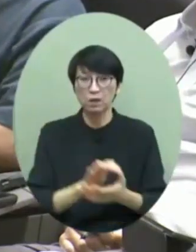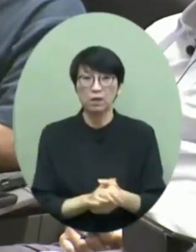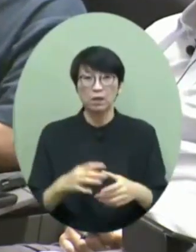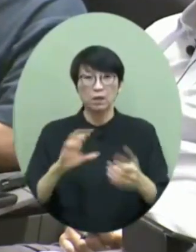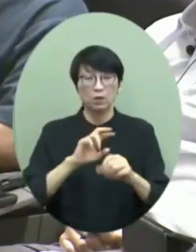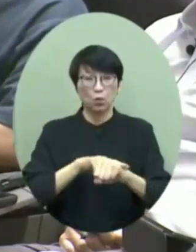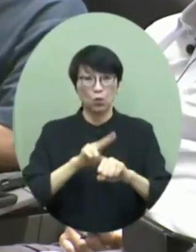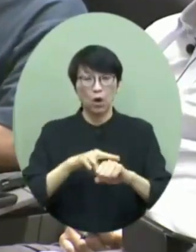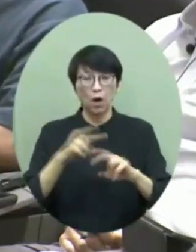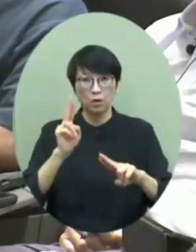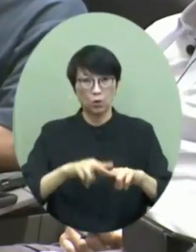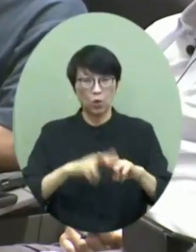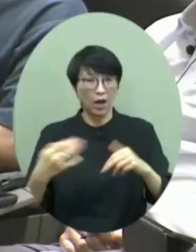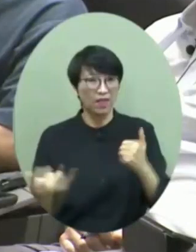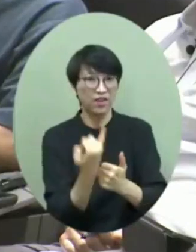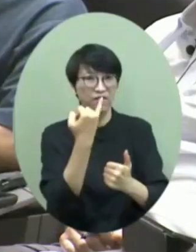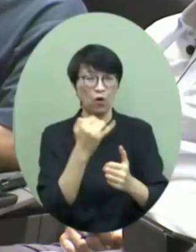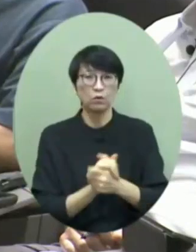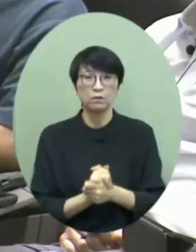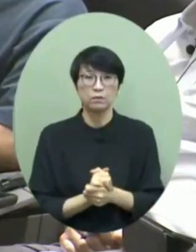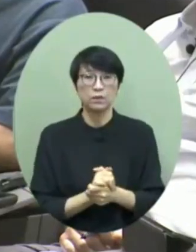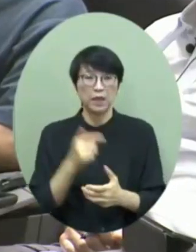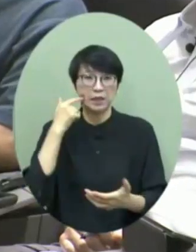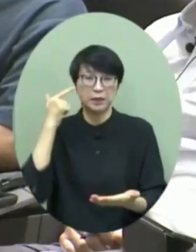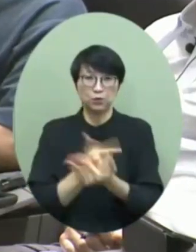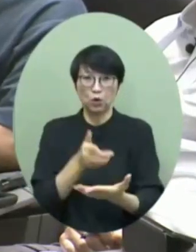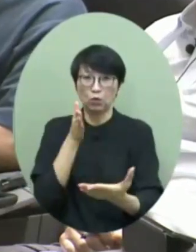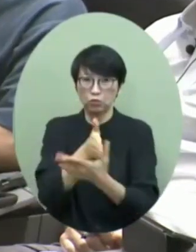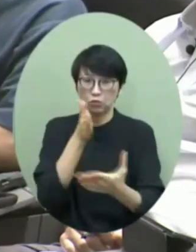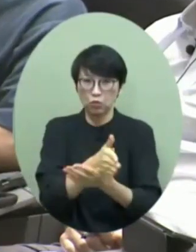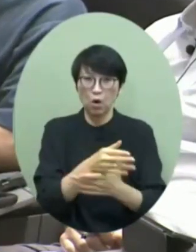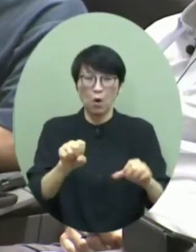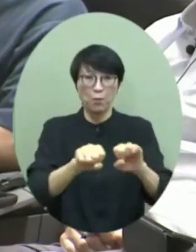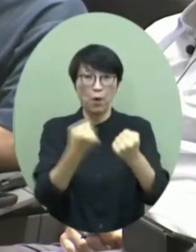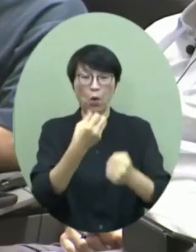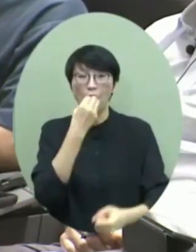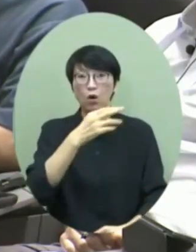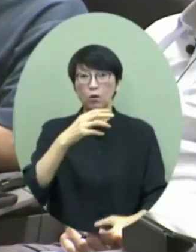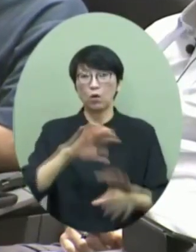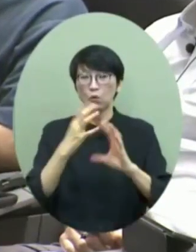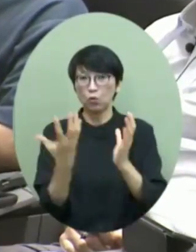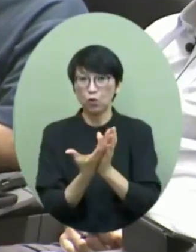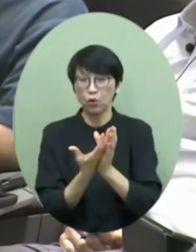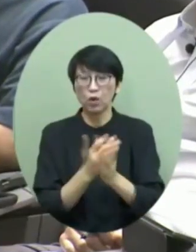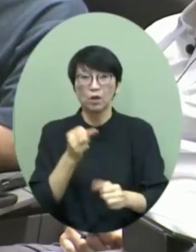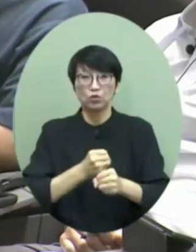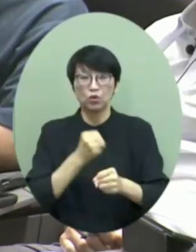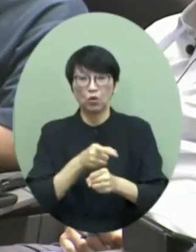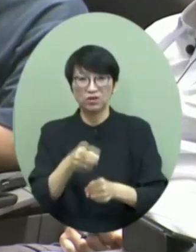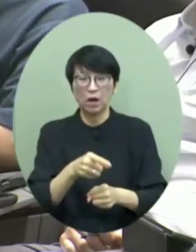that mean that if anyone who openly objects to the national security law will be disqualified from running?